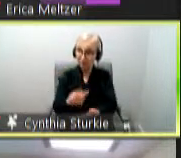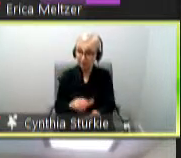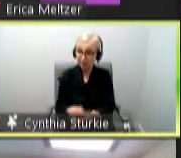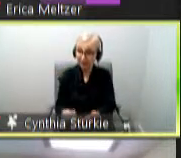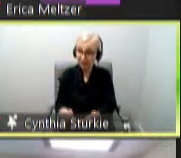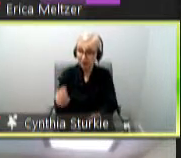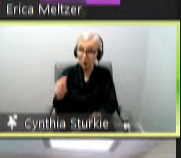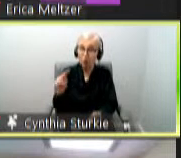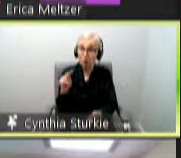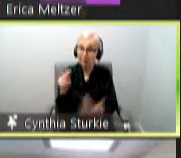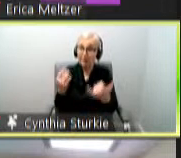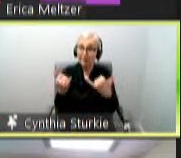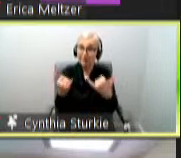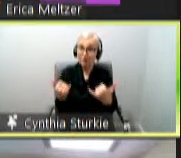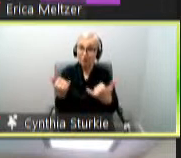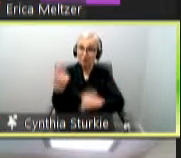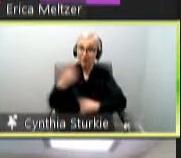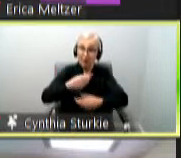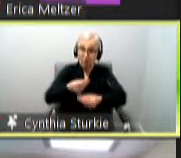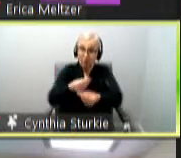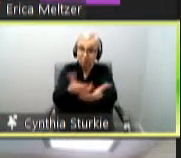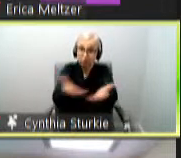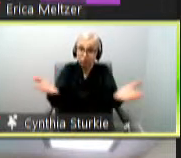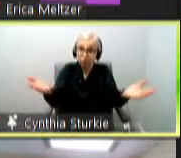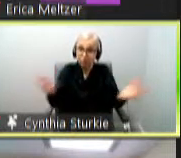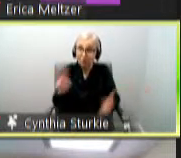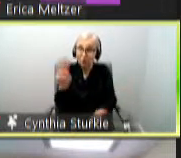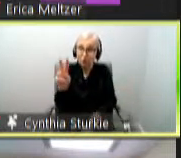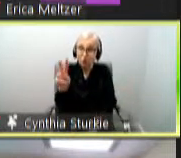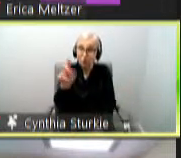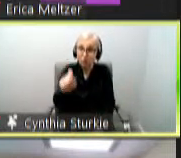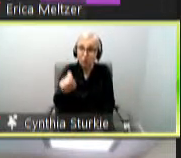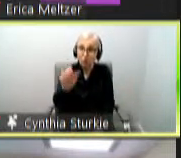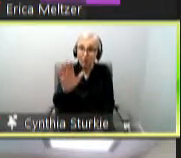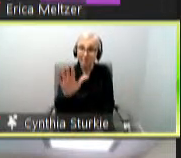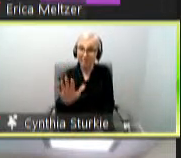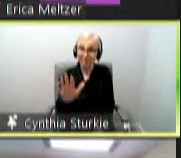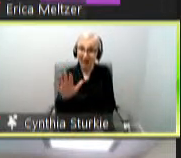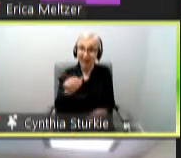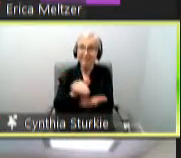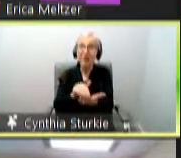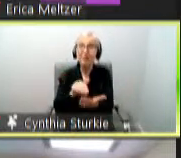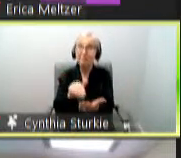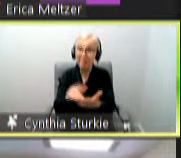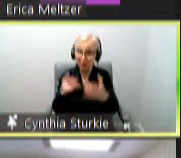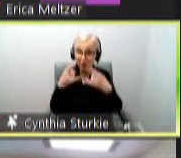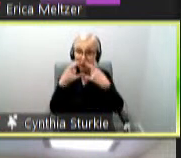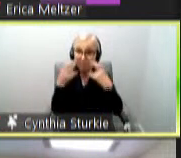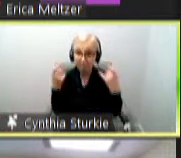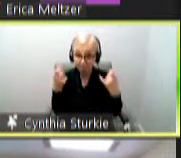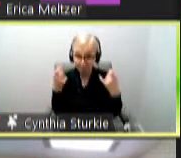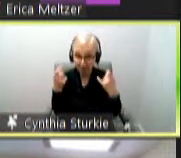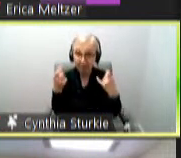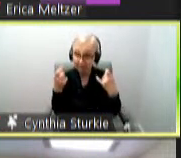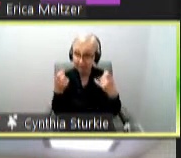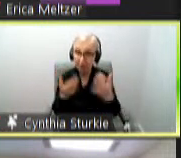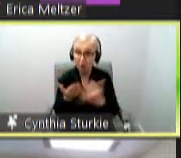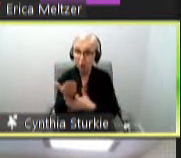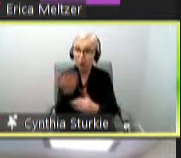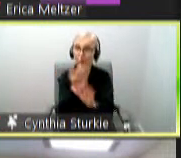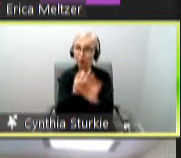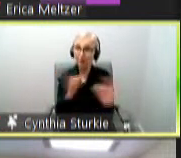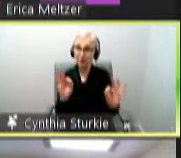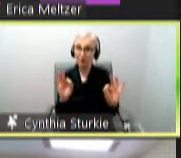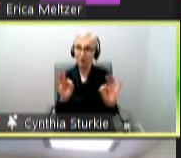And as of today, we have distributed more than 2.5 million masks through this free